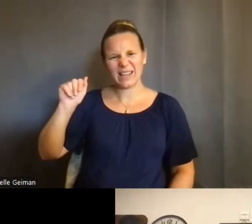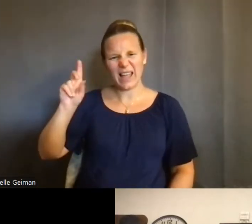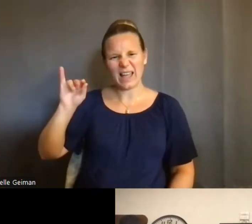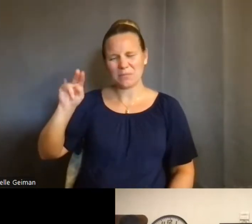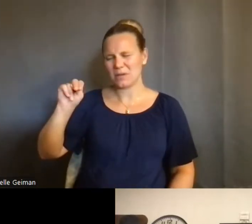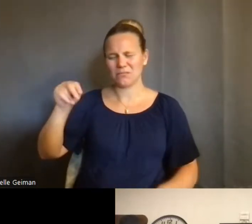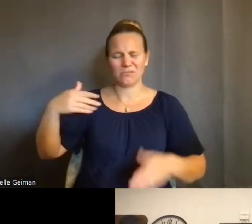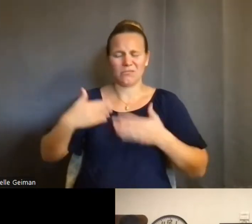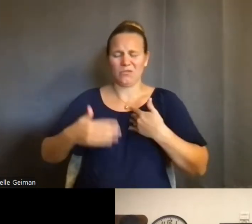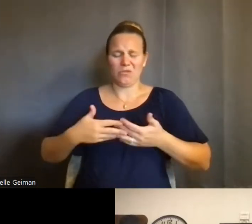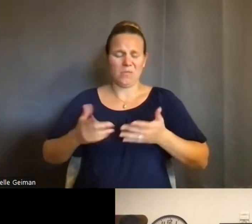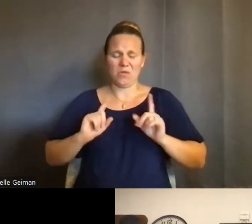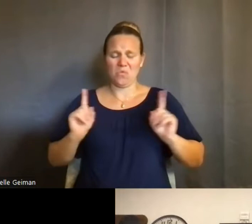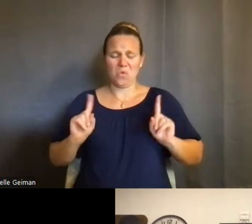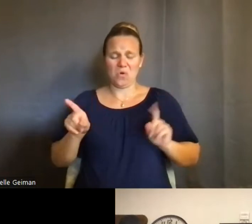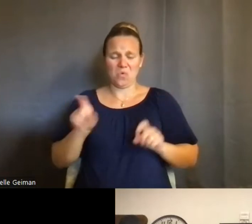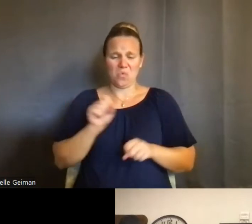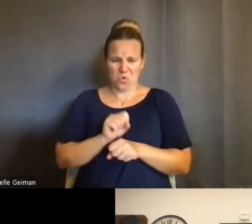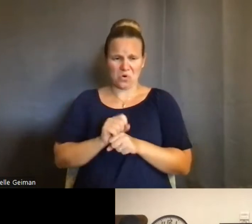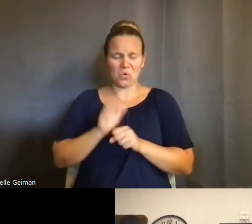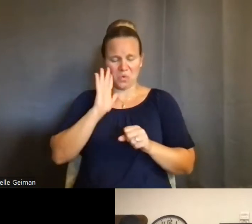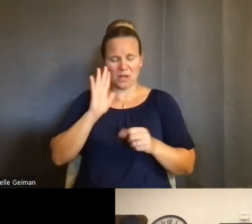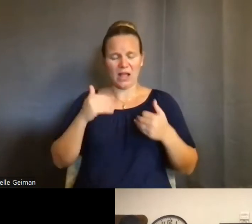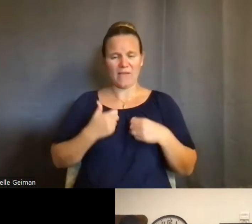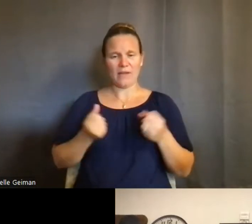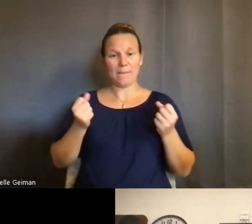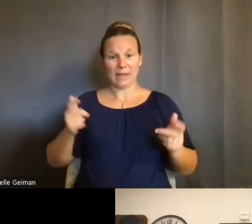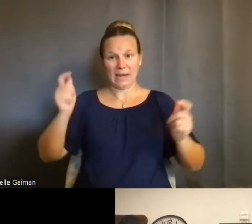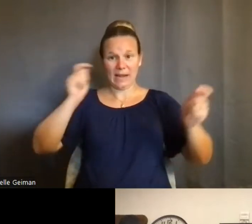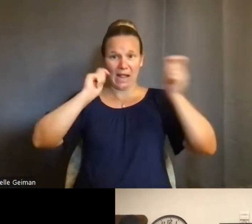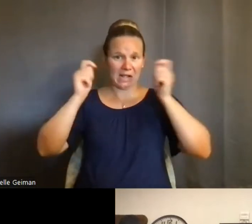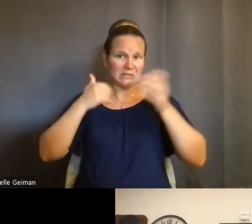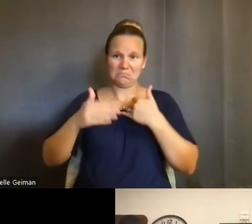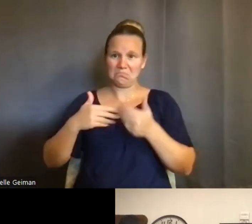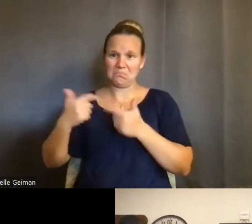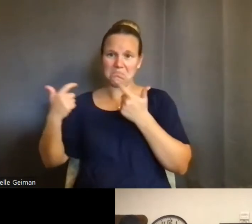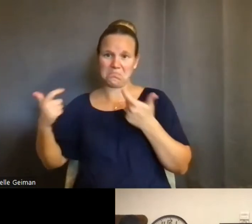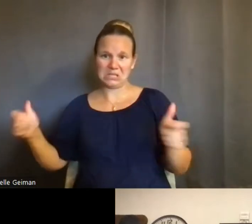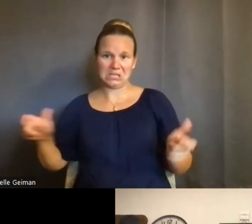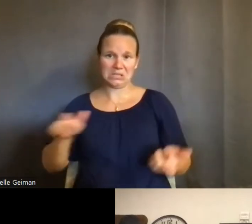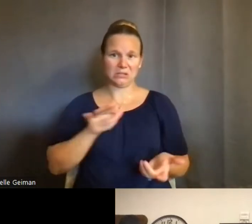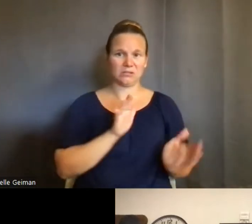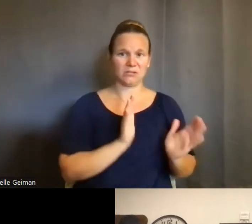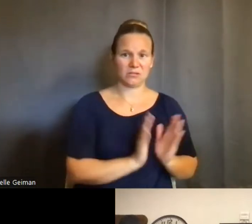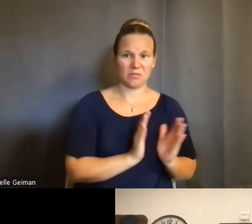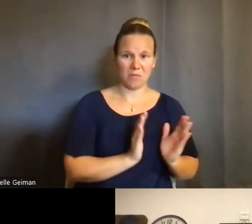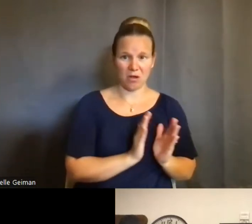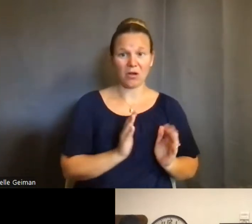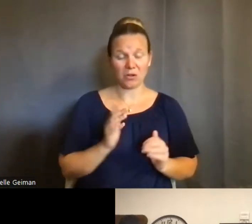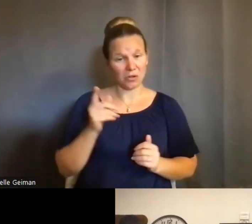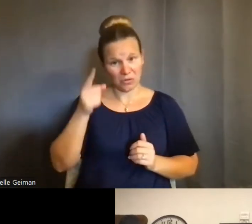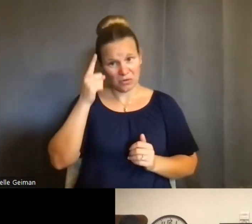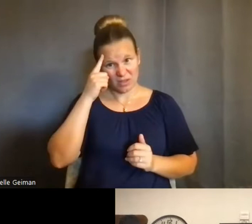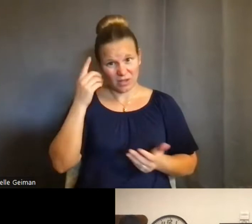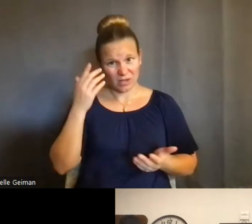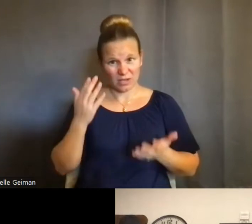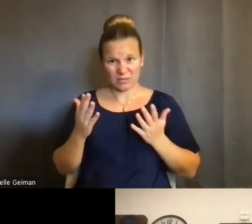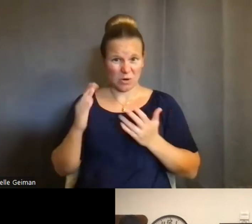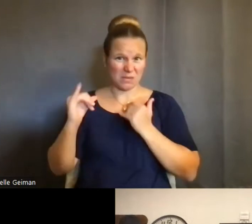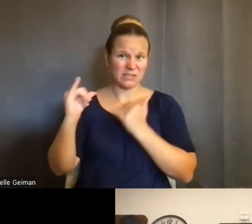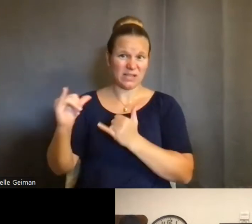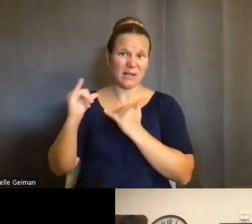matter where you work, big or small? Do you think that's probably the case for others in your field?